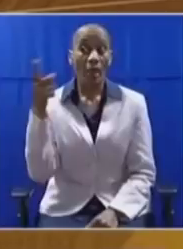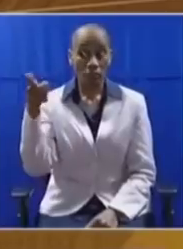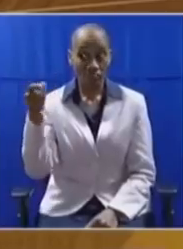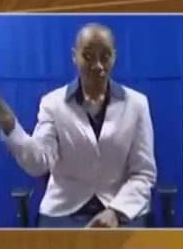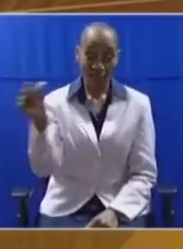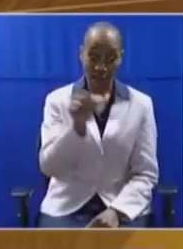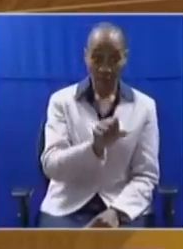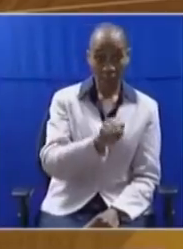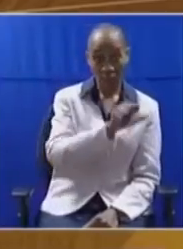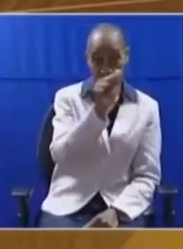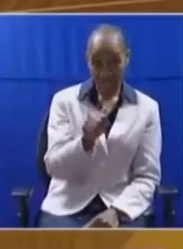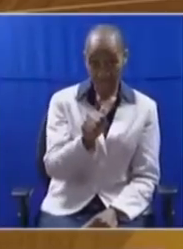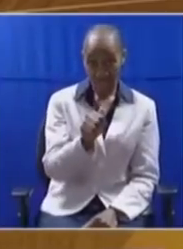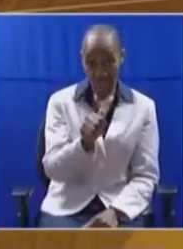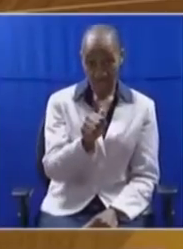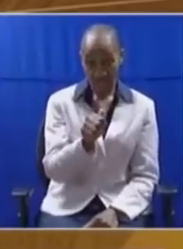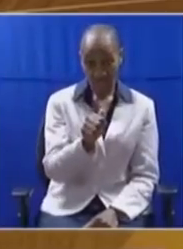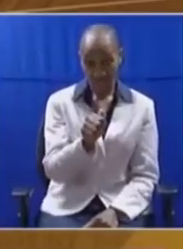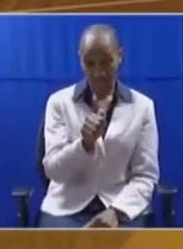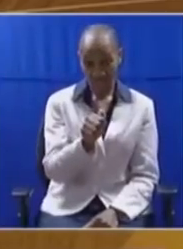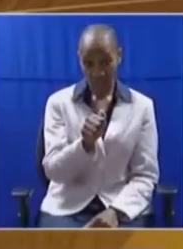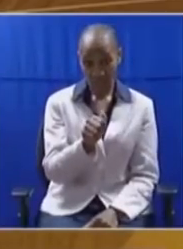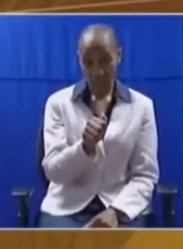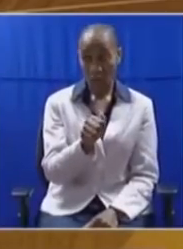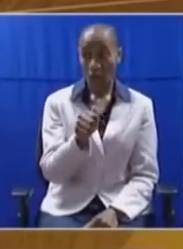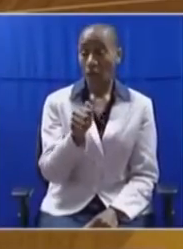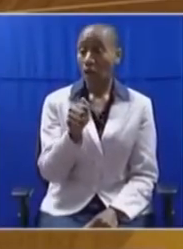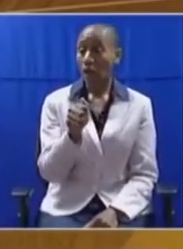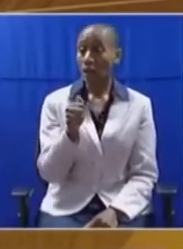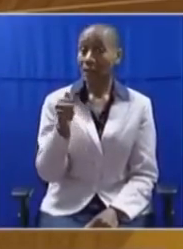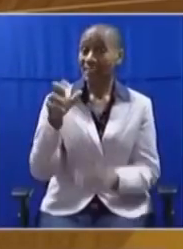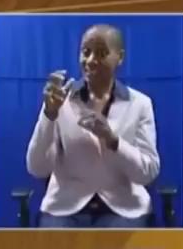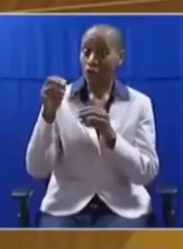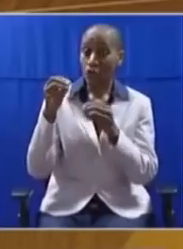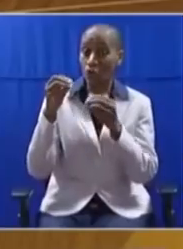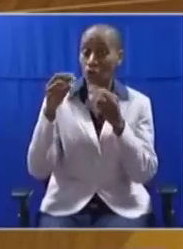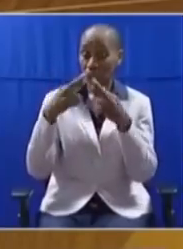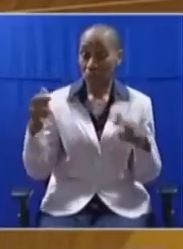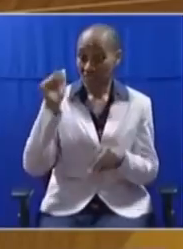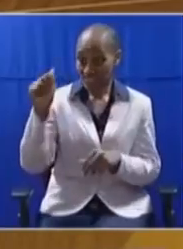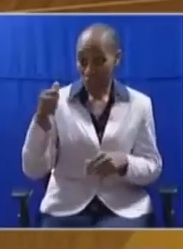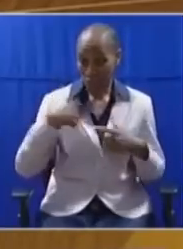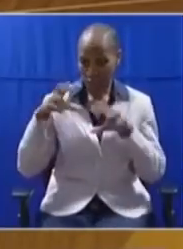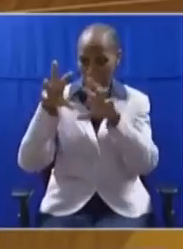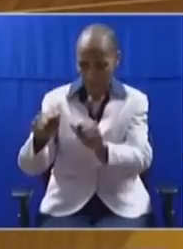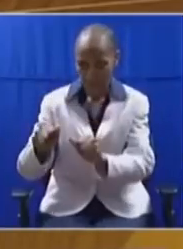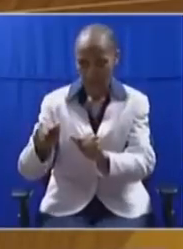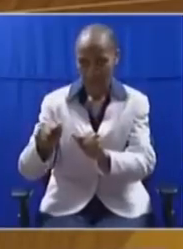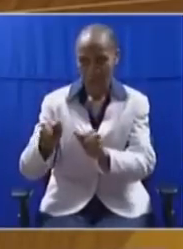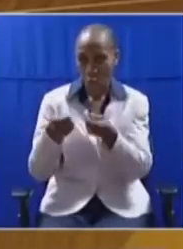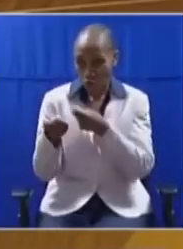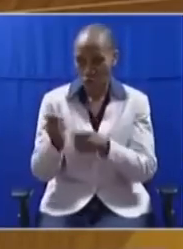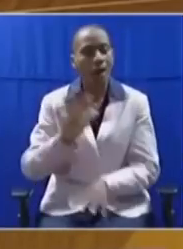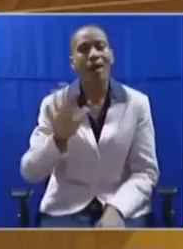to be expropriating your investments. We are not going to do that because